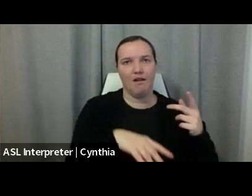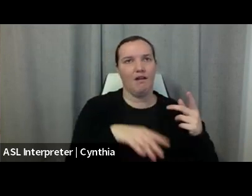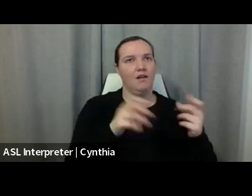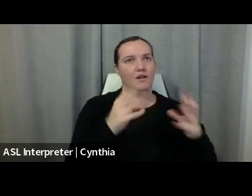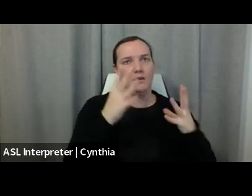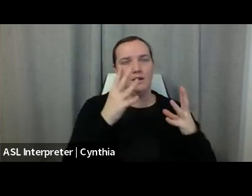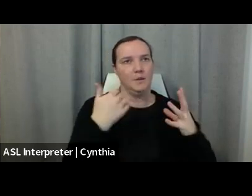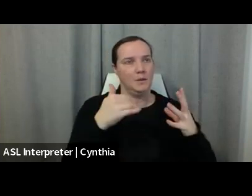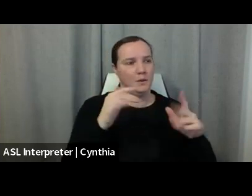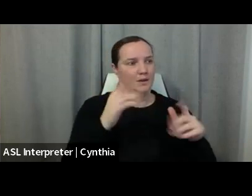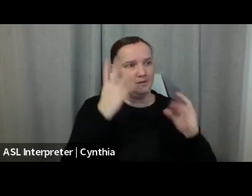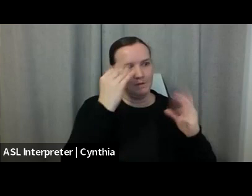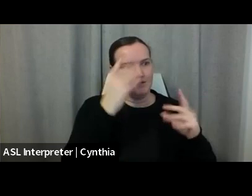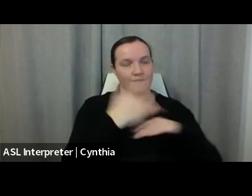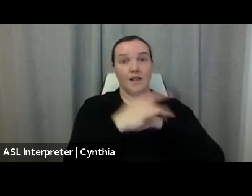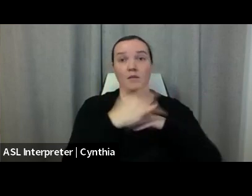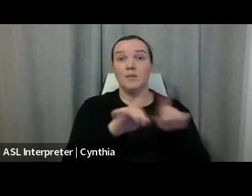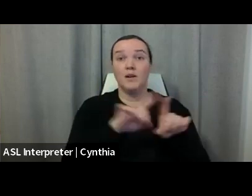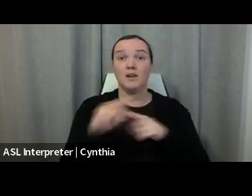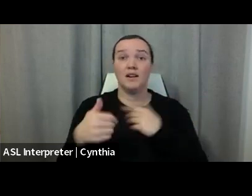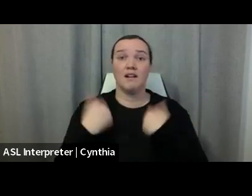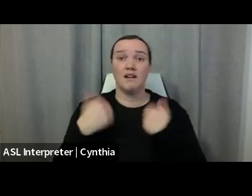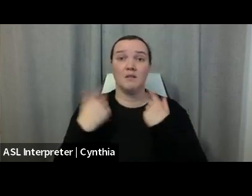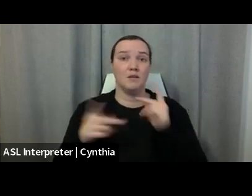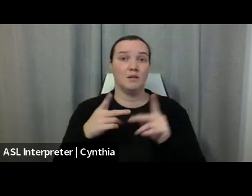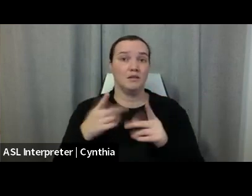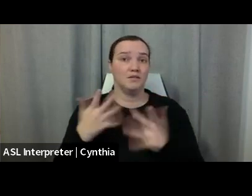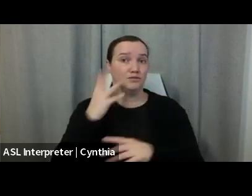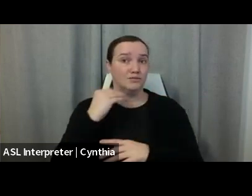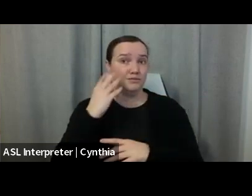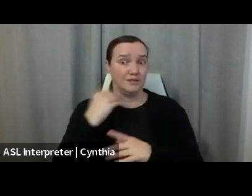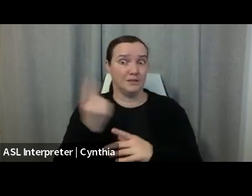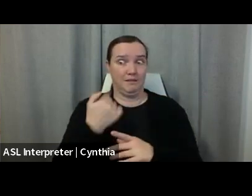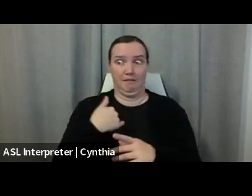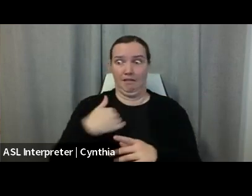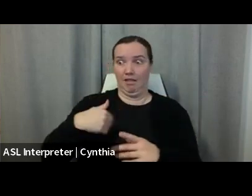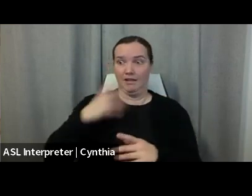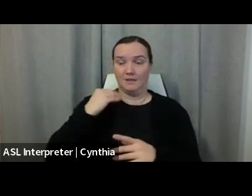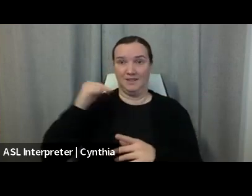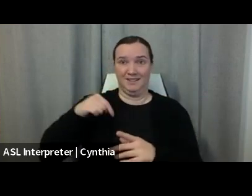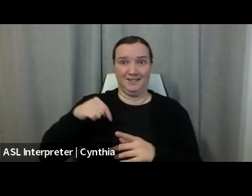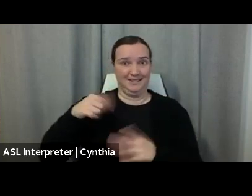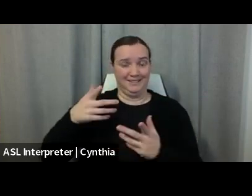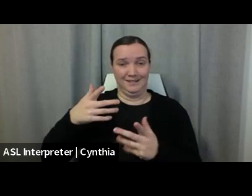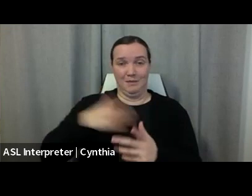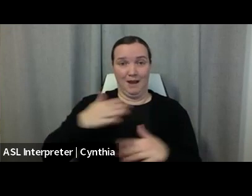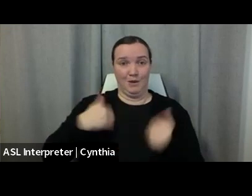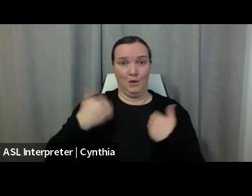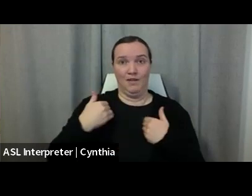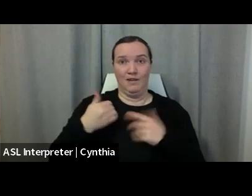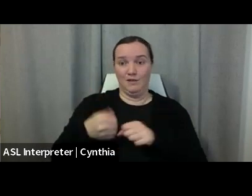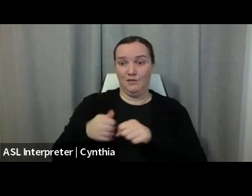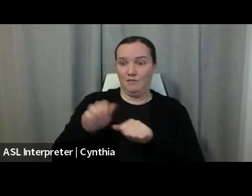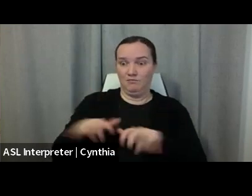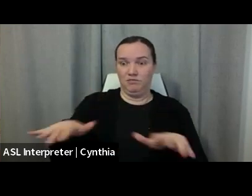much information. And also young people have gone through something I didn't go through in my youth, which is a pandemic and being locked away, and to